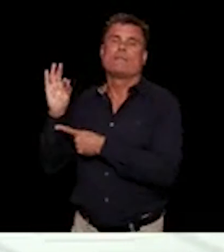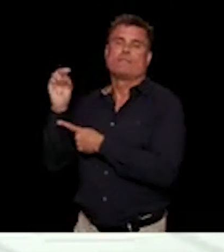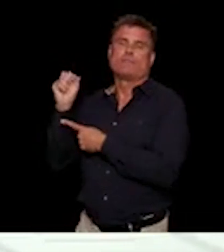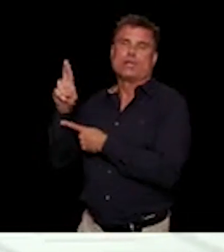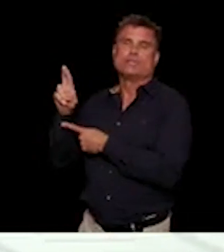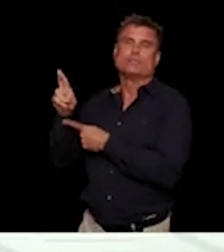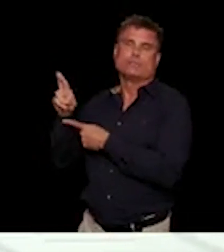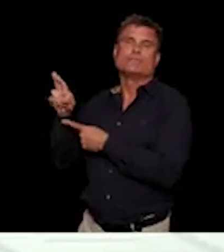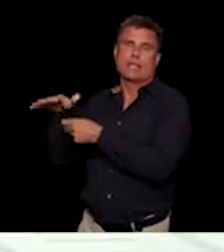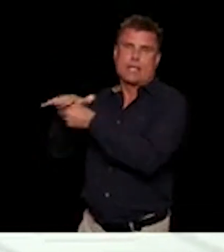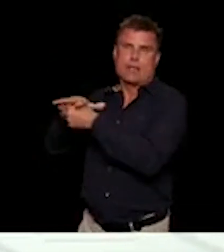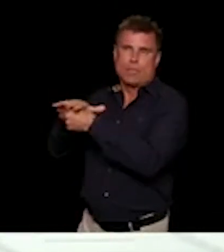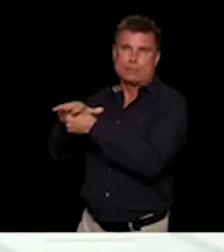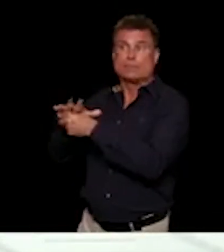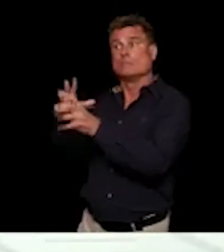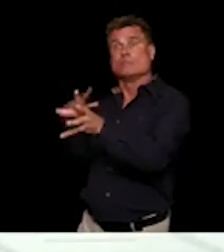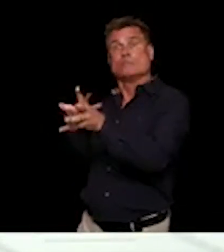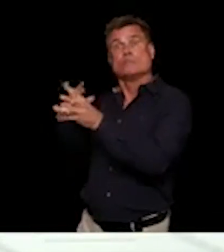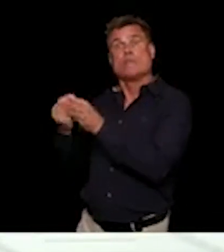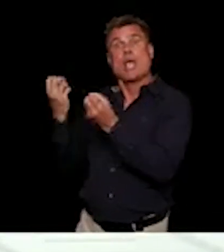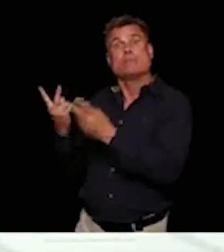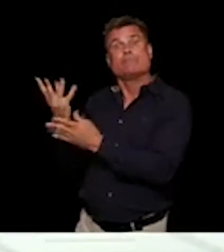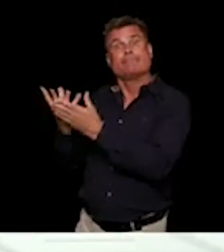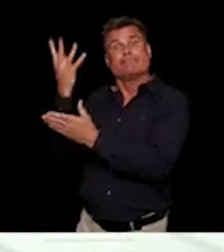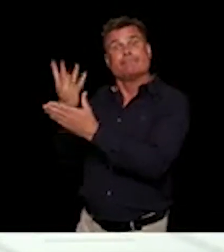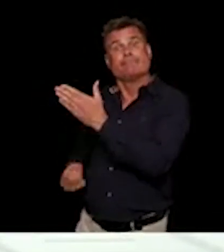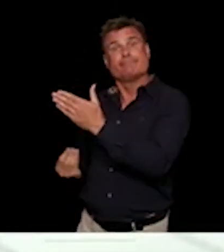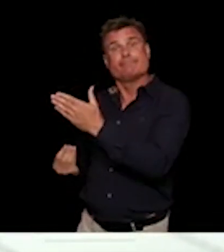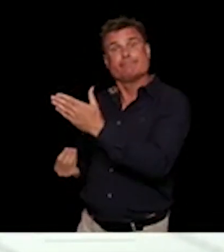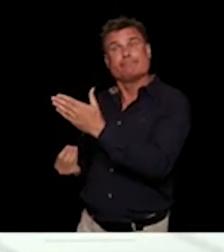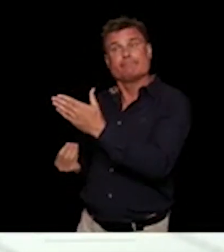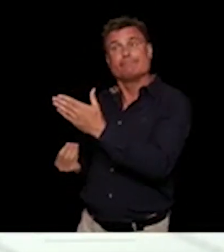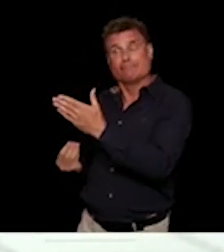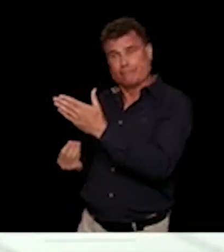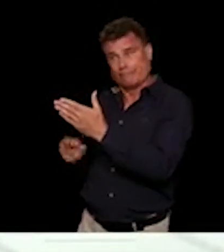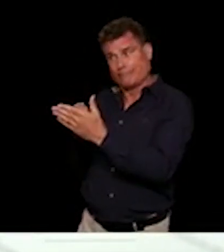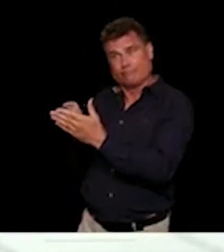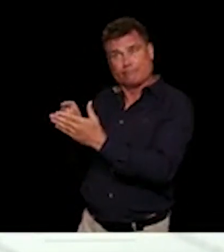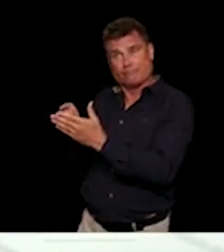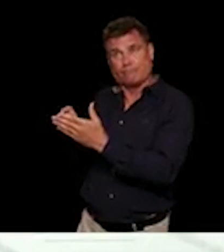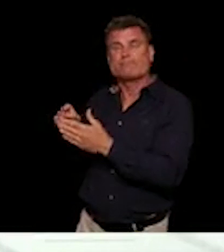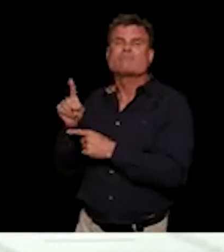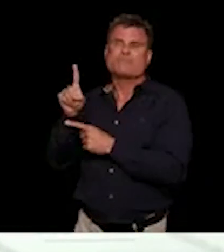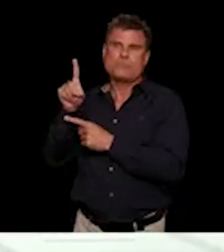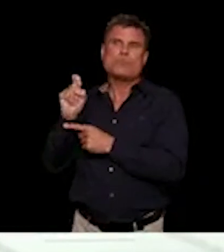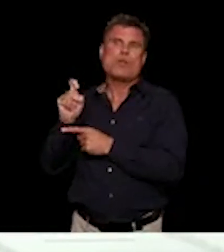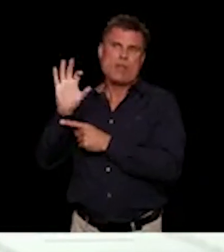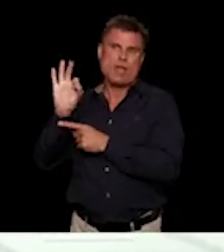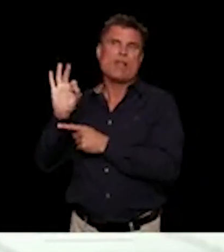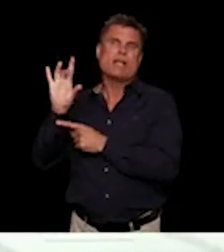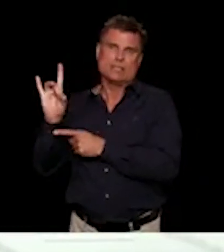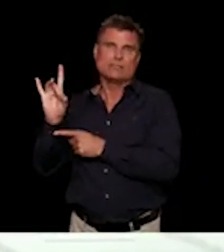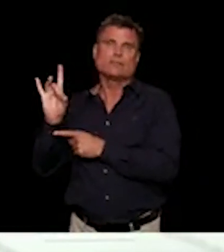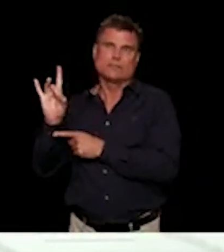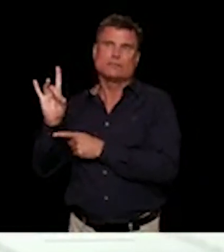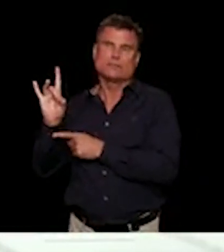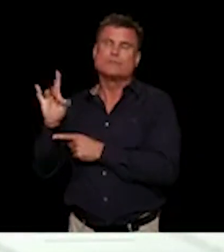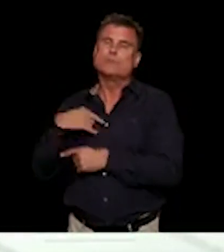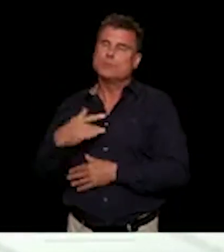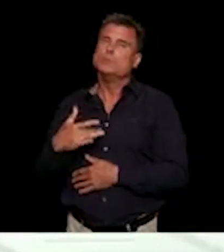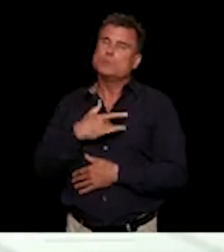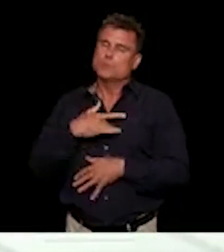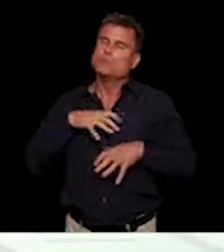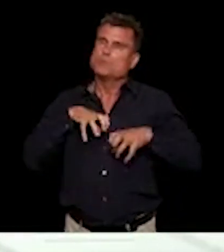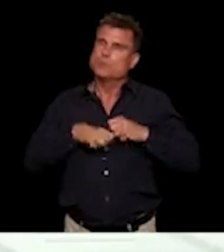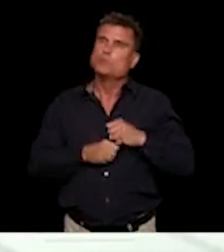pandemic. Our sincere condolences to everyone who's lost a friend or loved one to COVID-19.